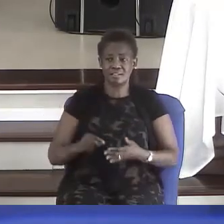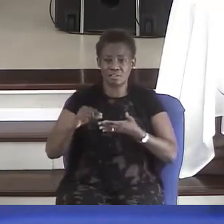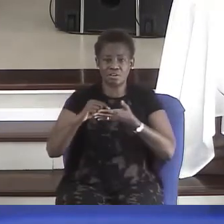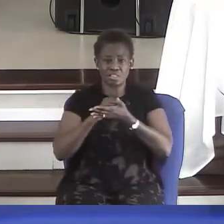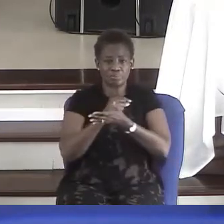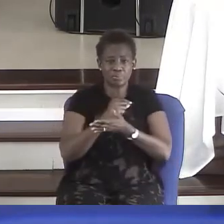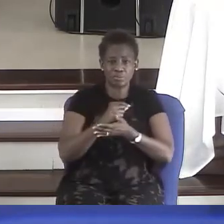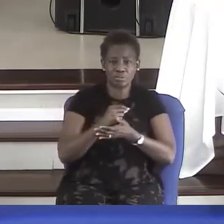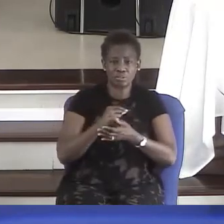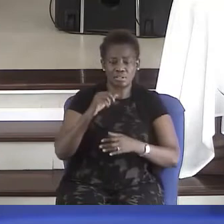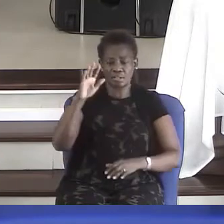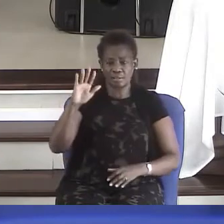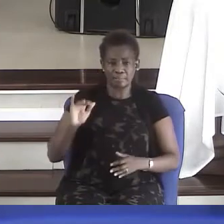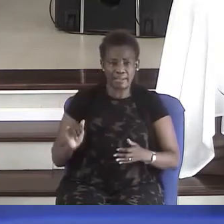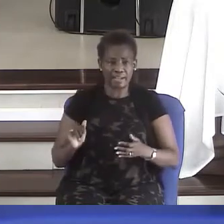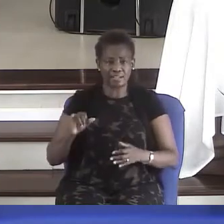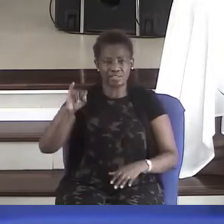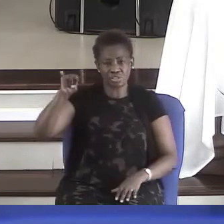John?